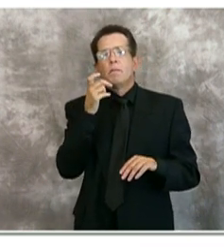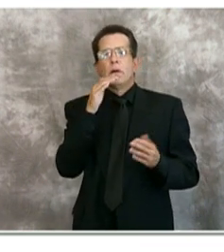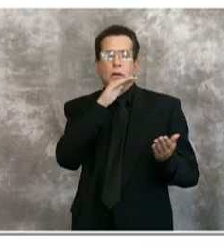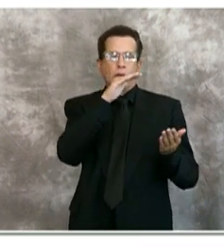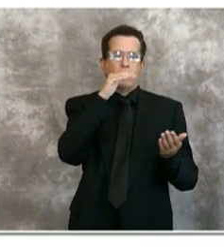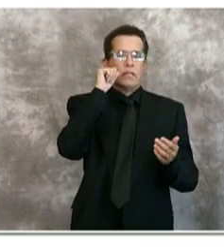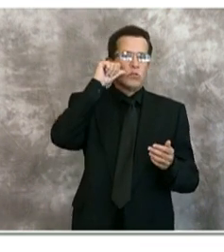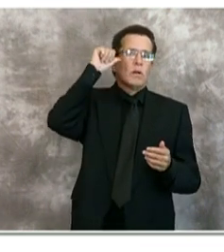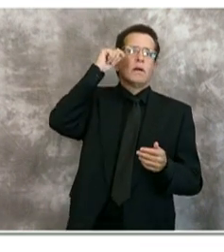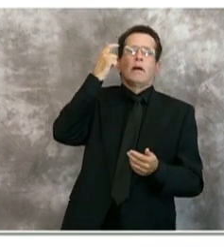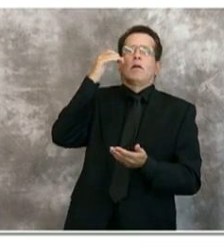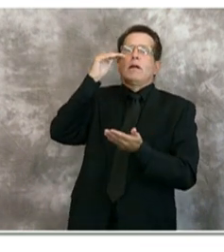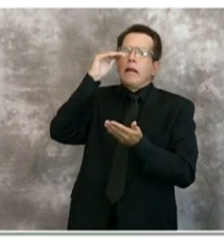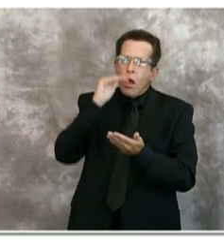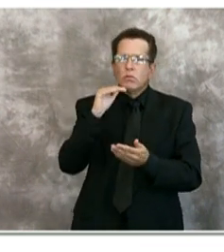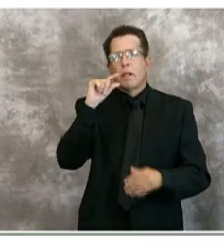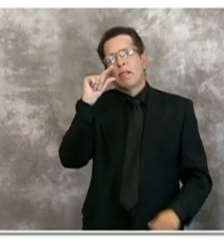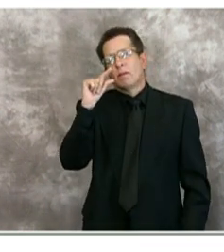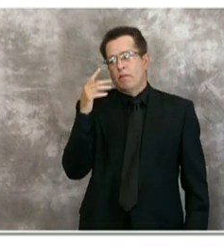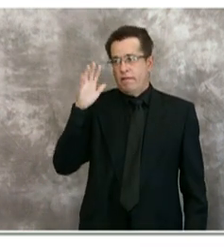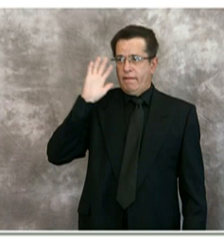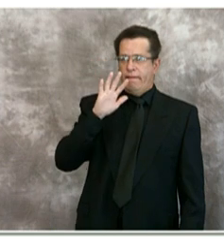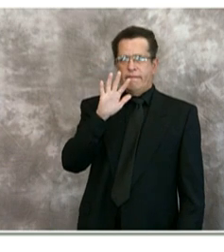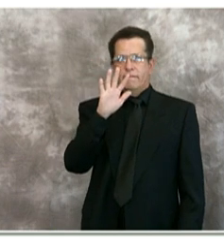prior day's report of